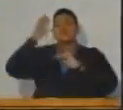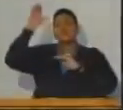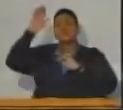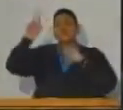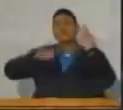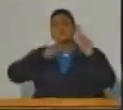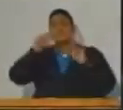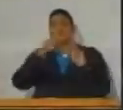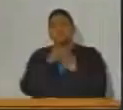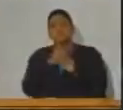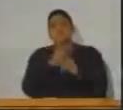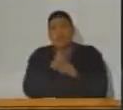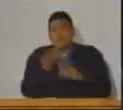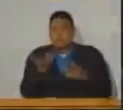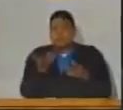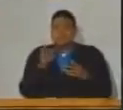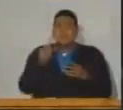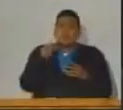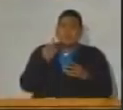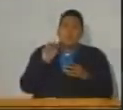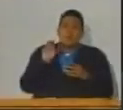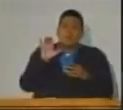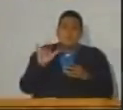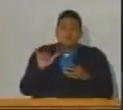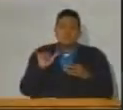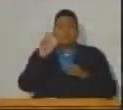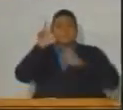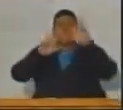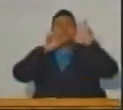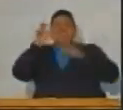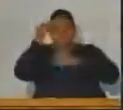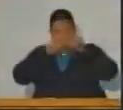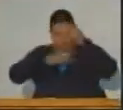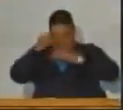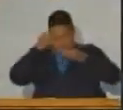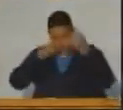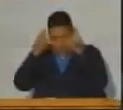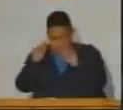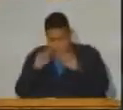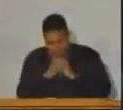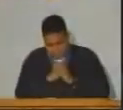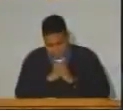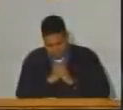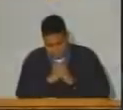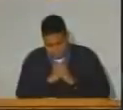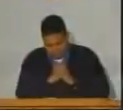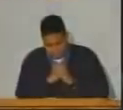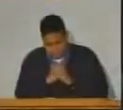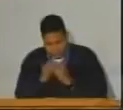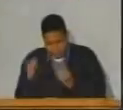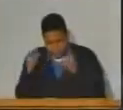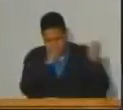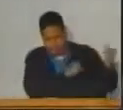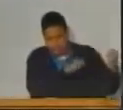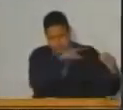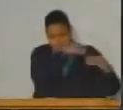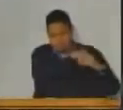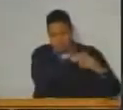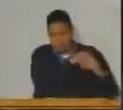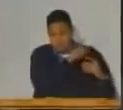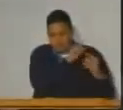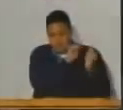in diplomacy, investment, and trade, strengthen engagement with the